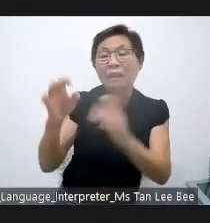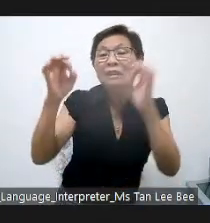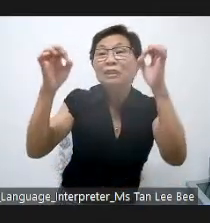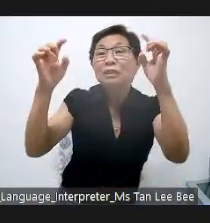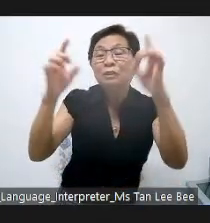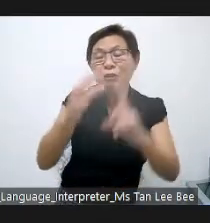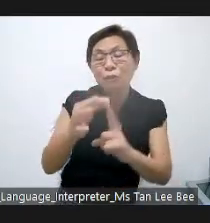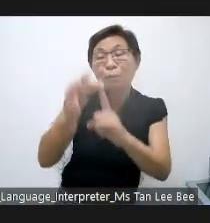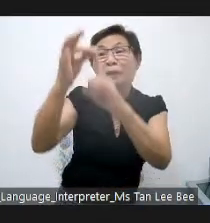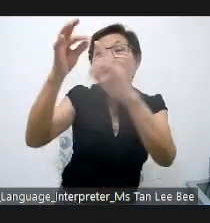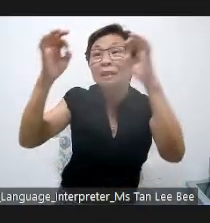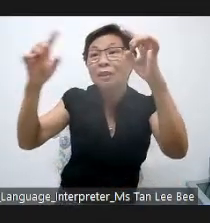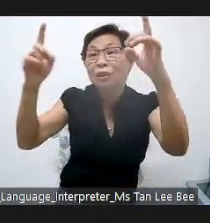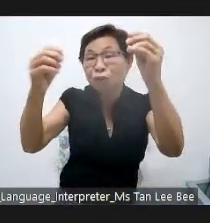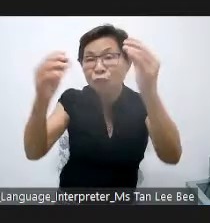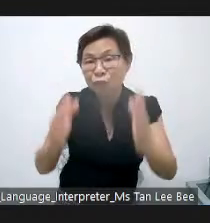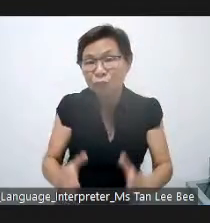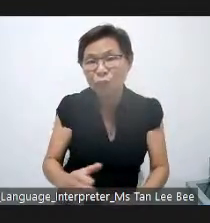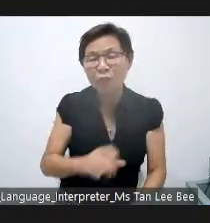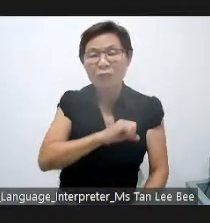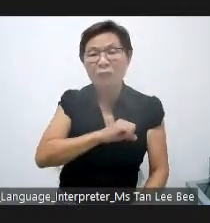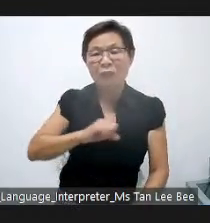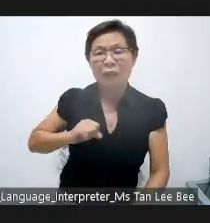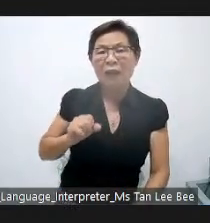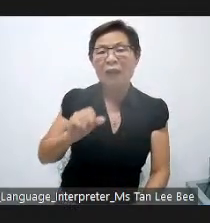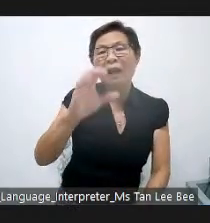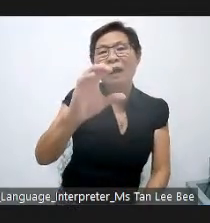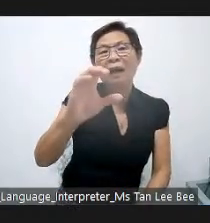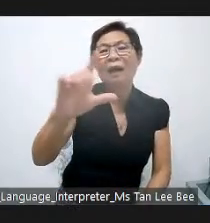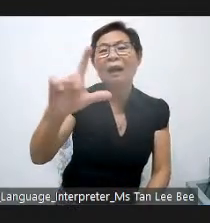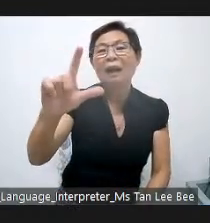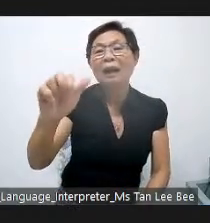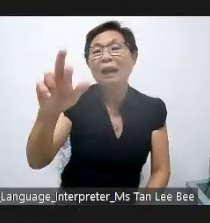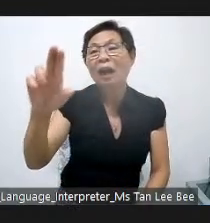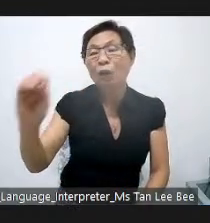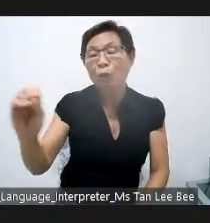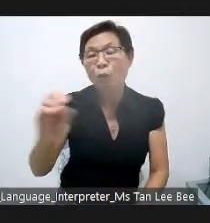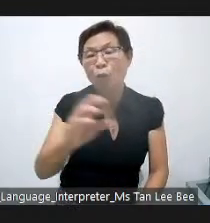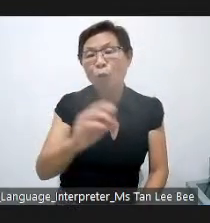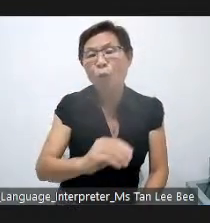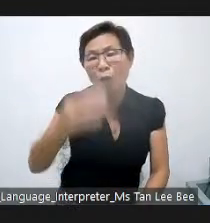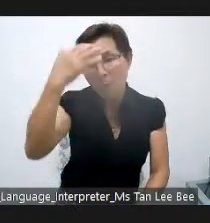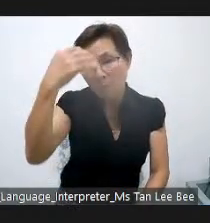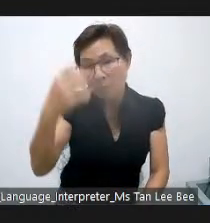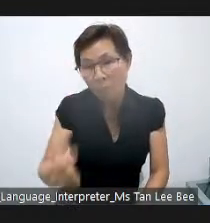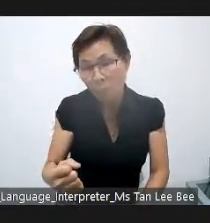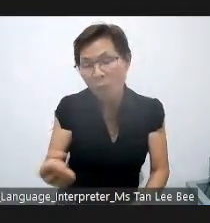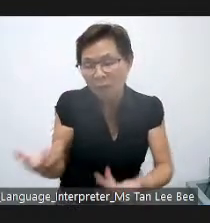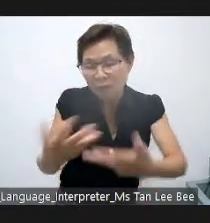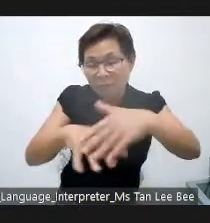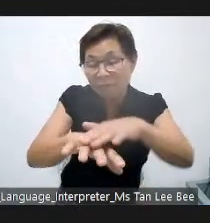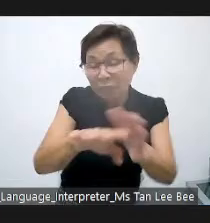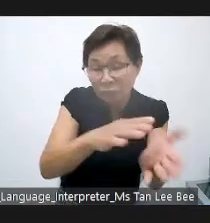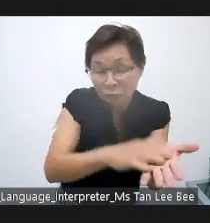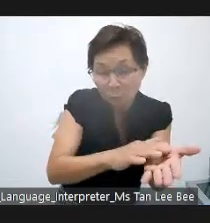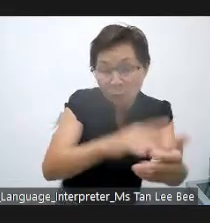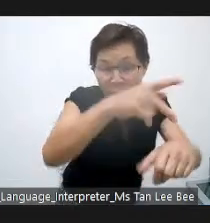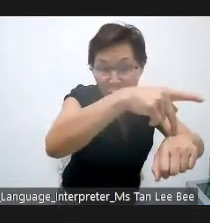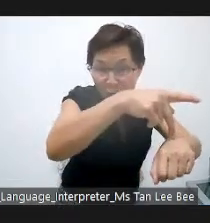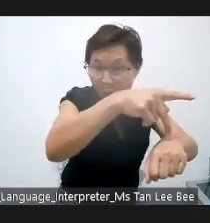Education Teacher, Senator Claro M. Rector Memorial Integrated School,